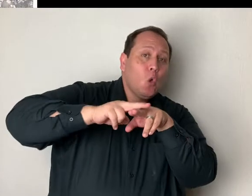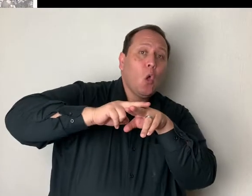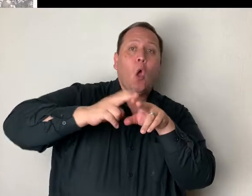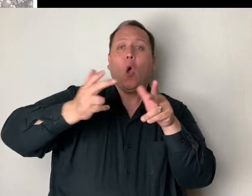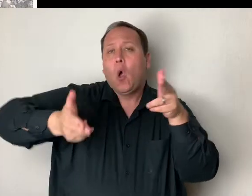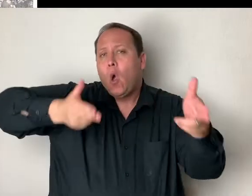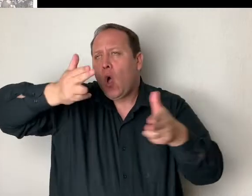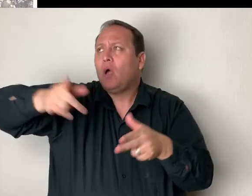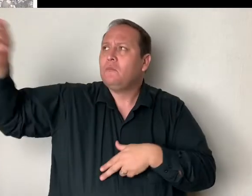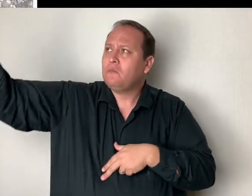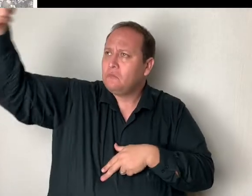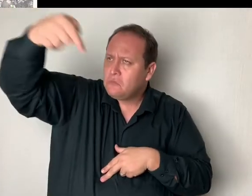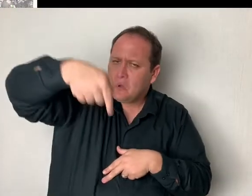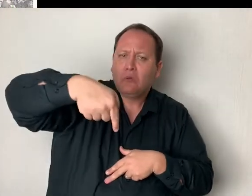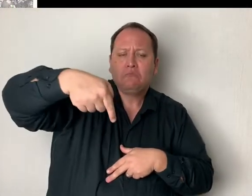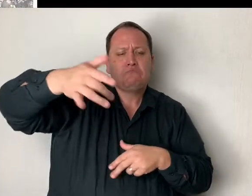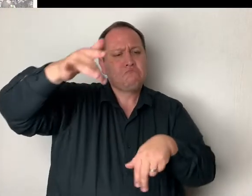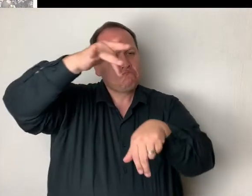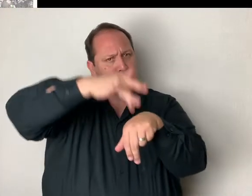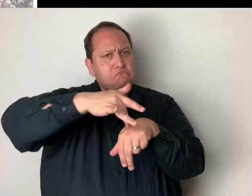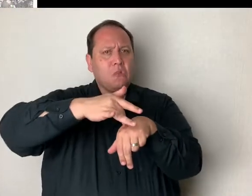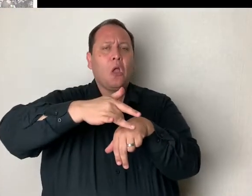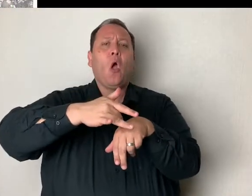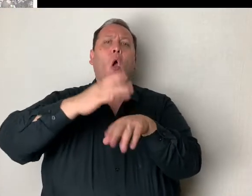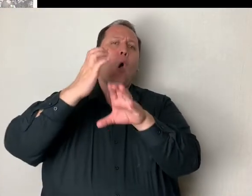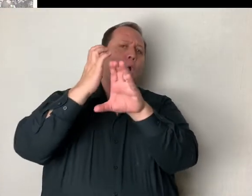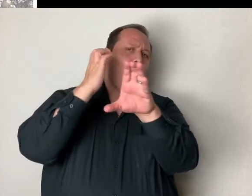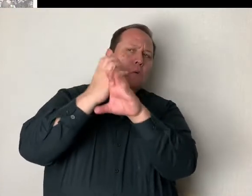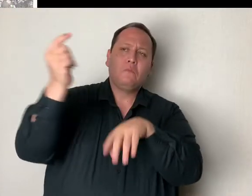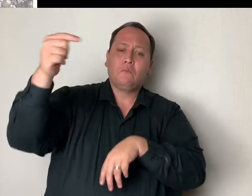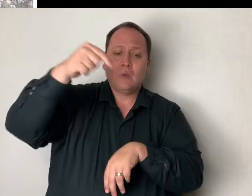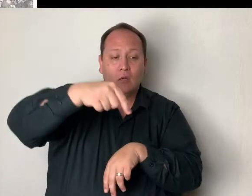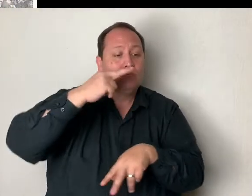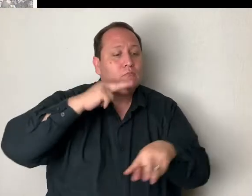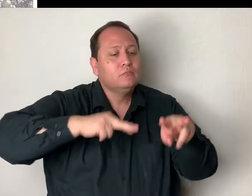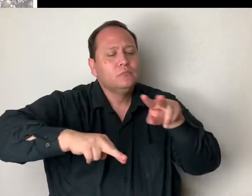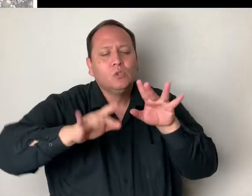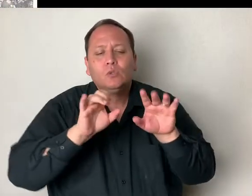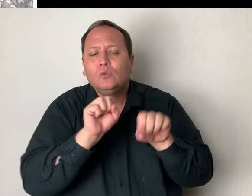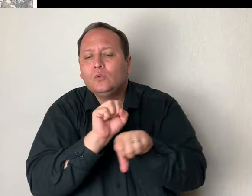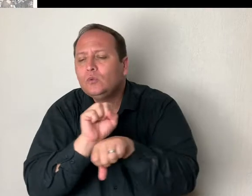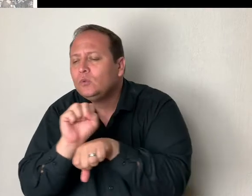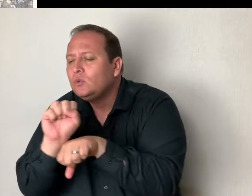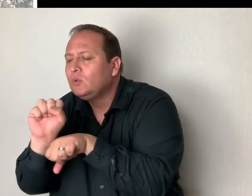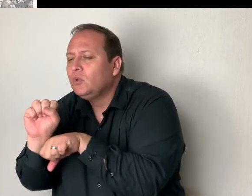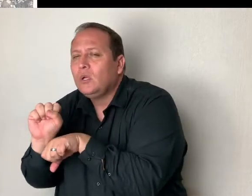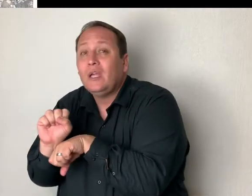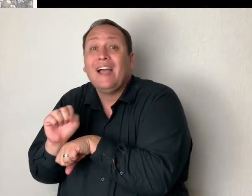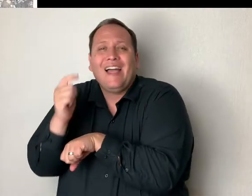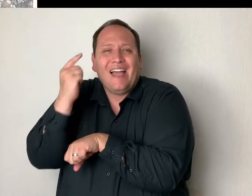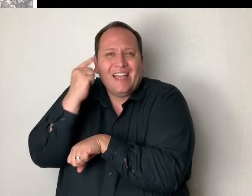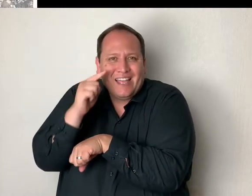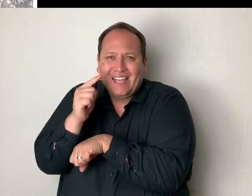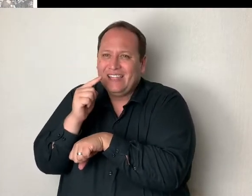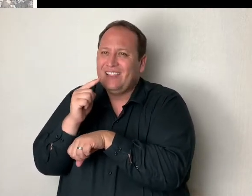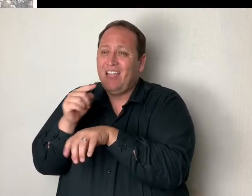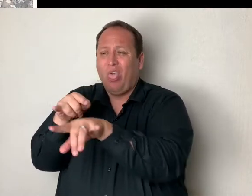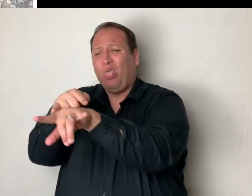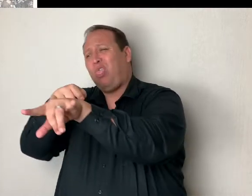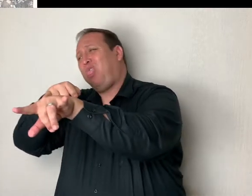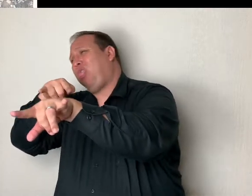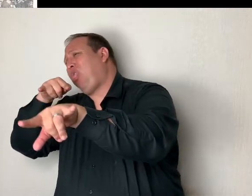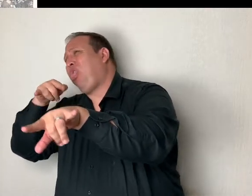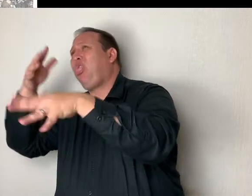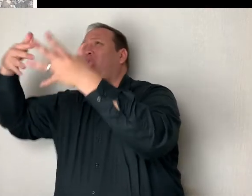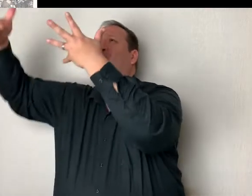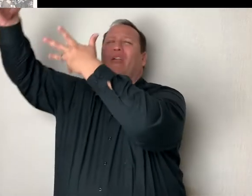the influence of the very delicate estuary. So to cut down on traffic jams, smog, just a little jitney that goes back